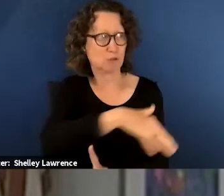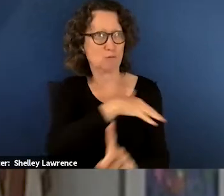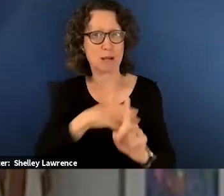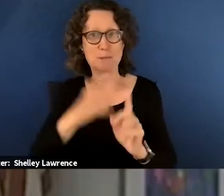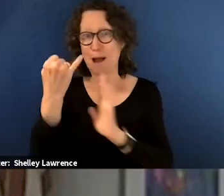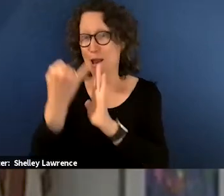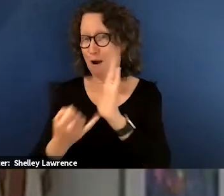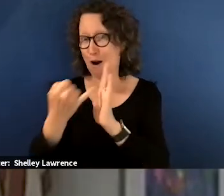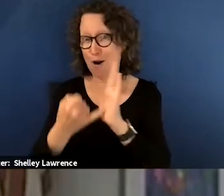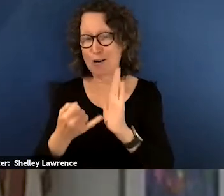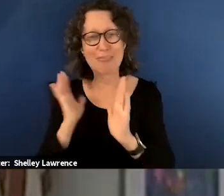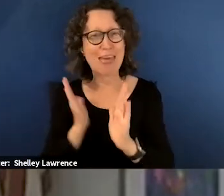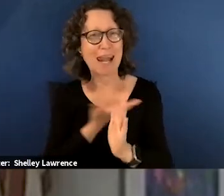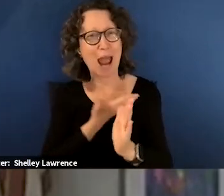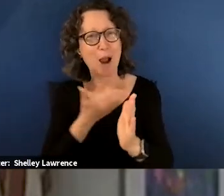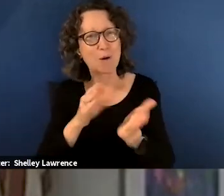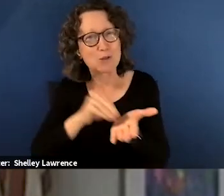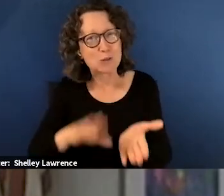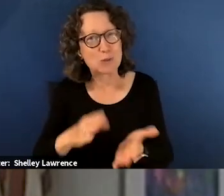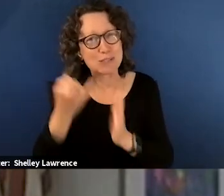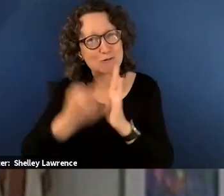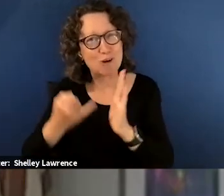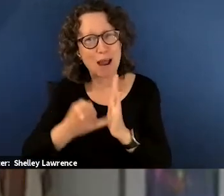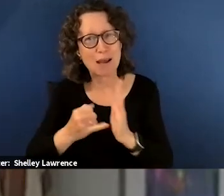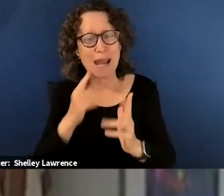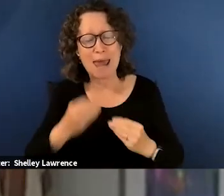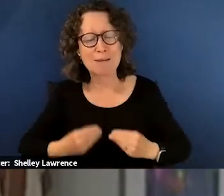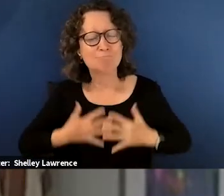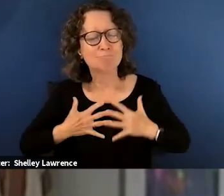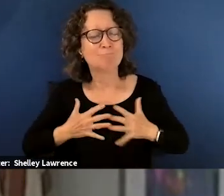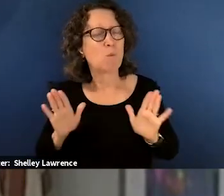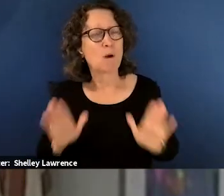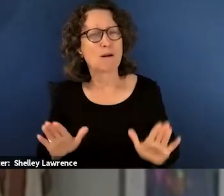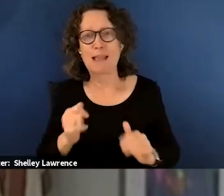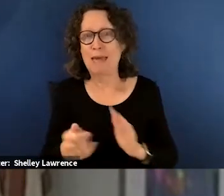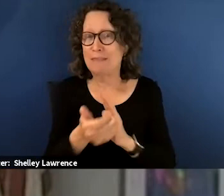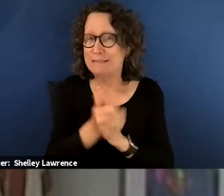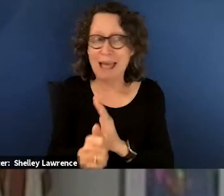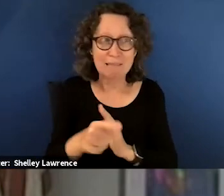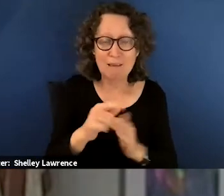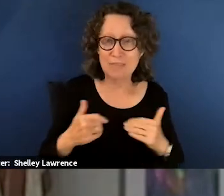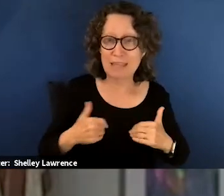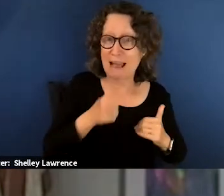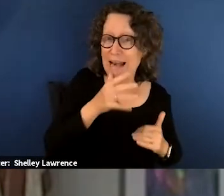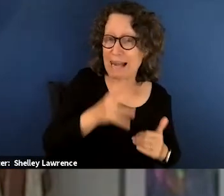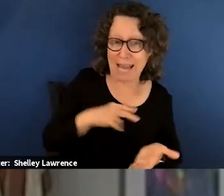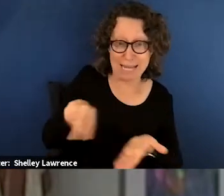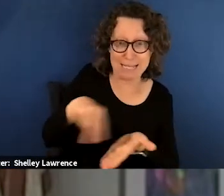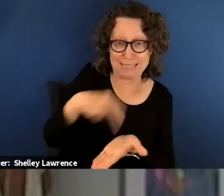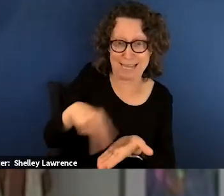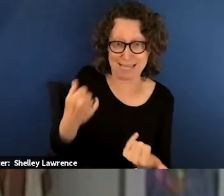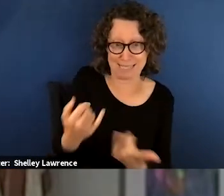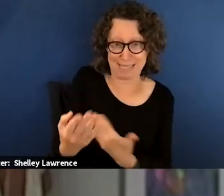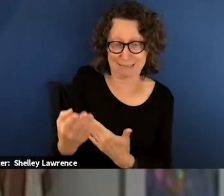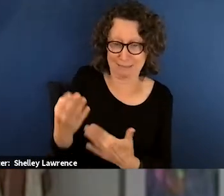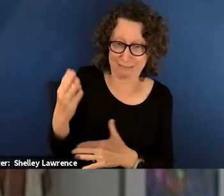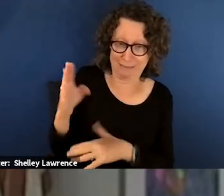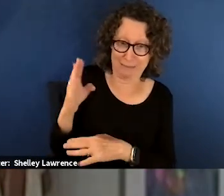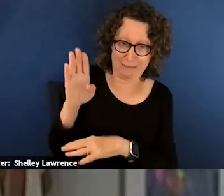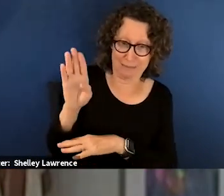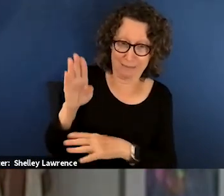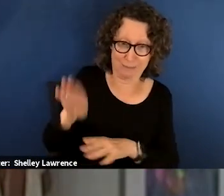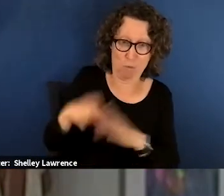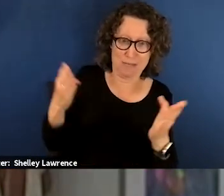from our children. What could be more wonderful, and the talent of the young ladies that performed their dance